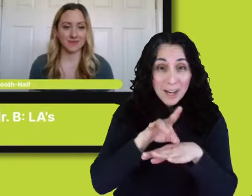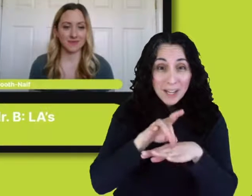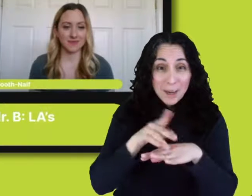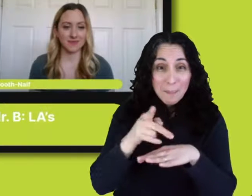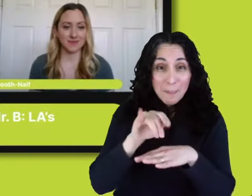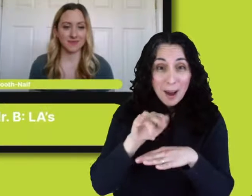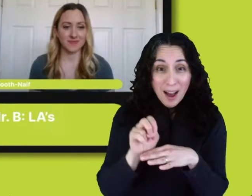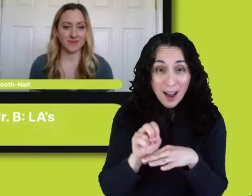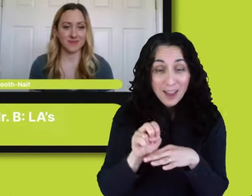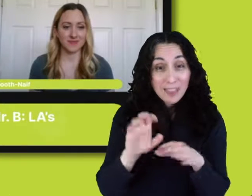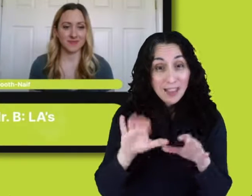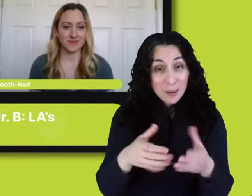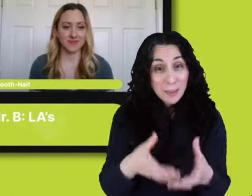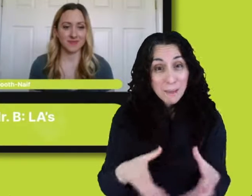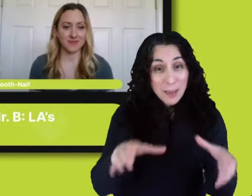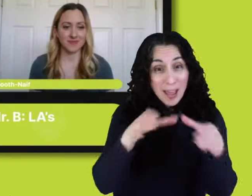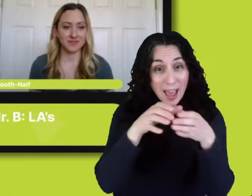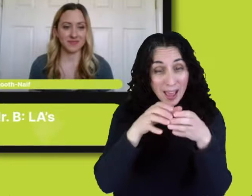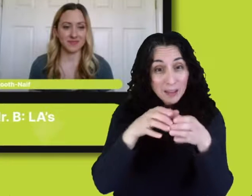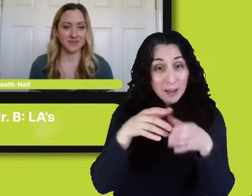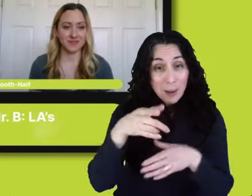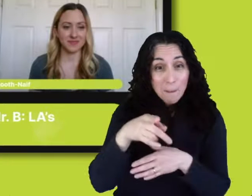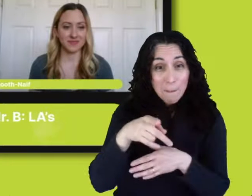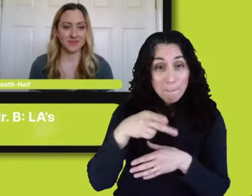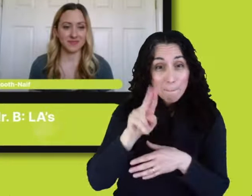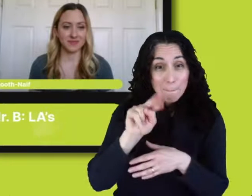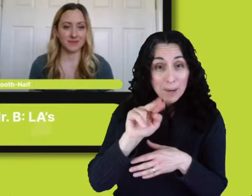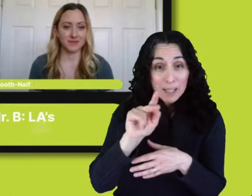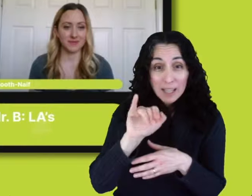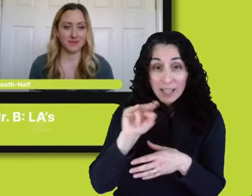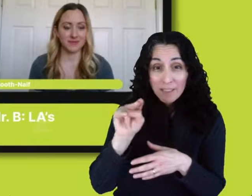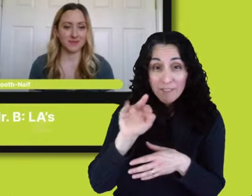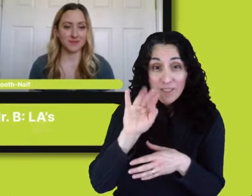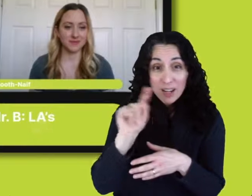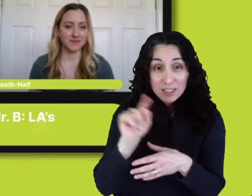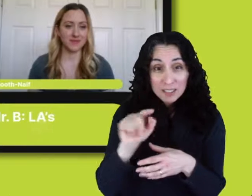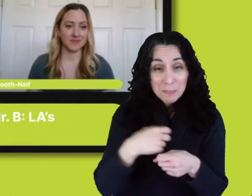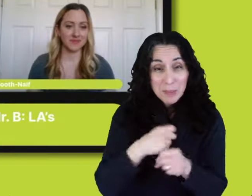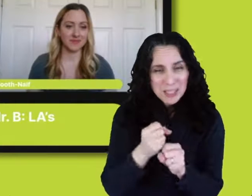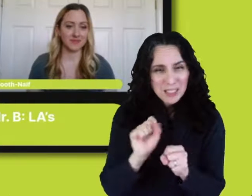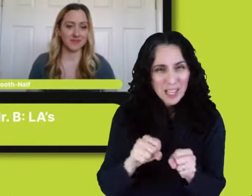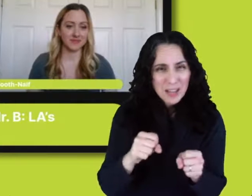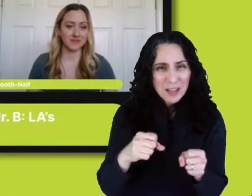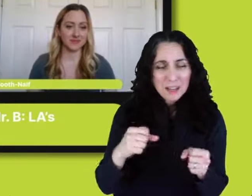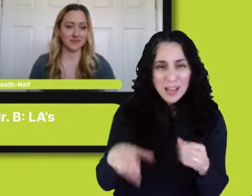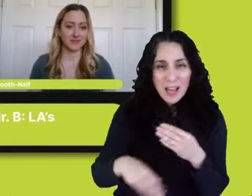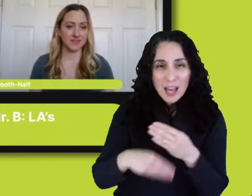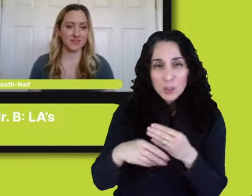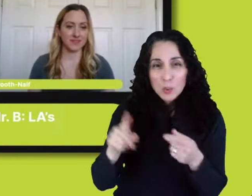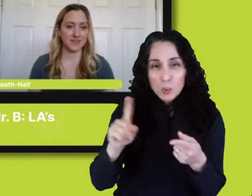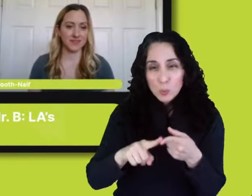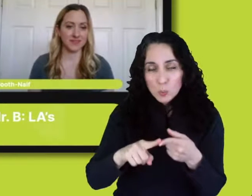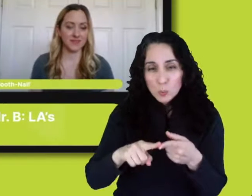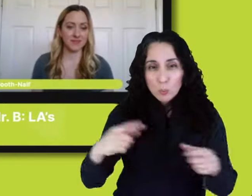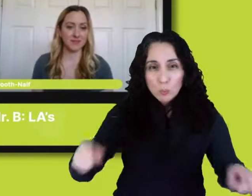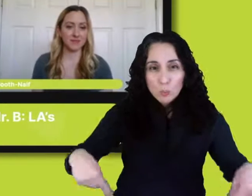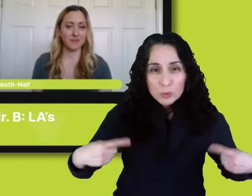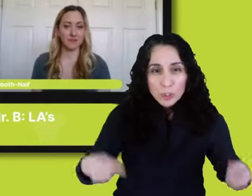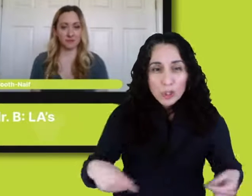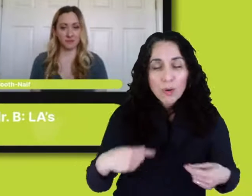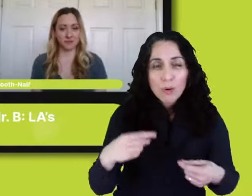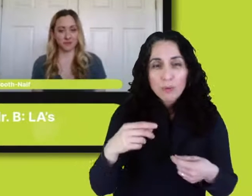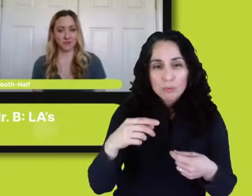is a bag that PunkinFutz creates, and you can put it on wheelchair